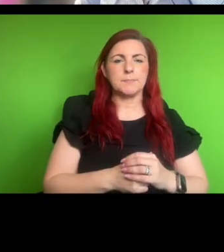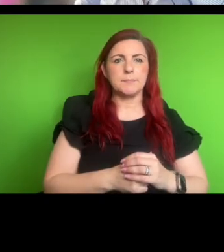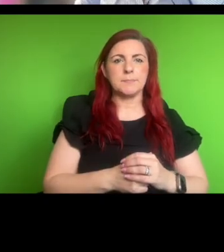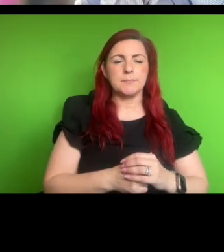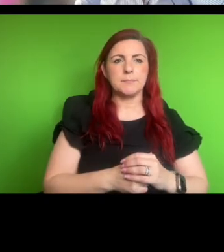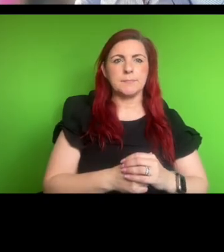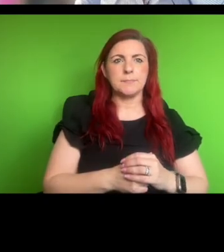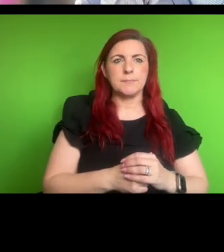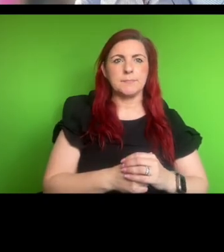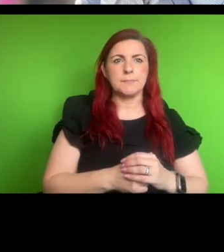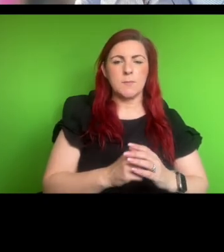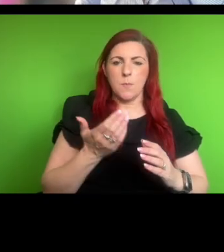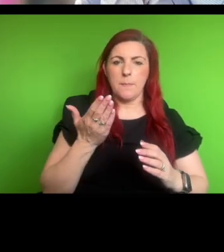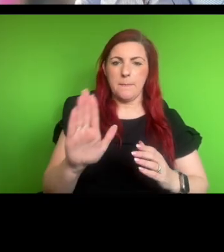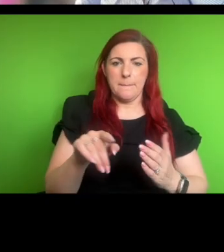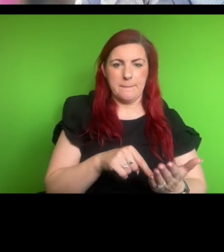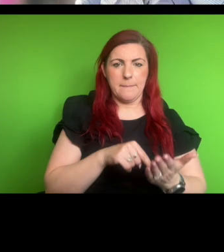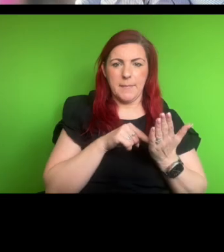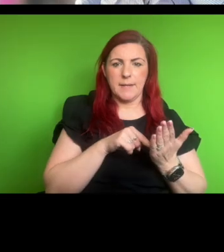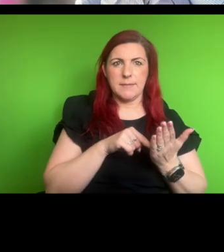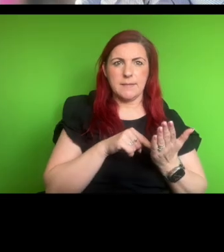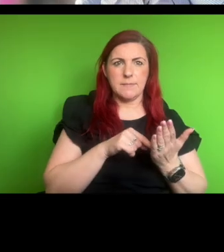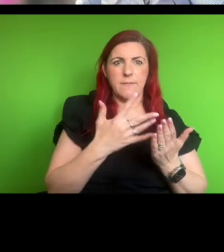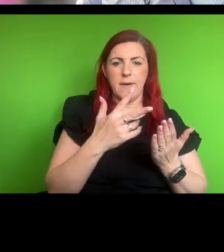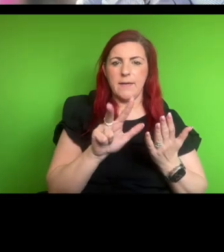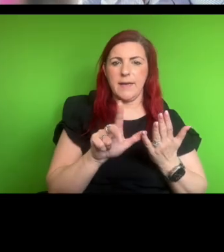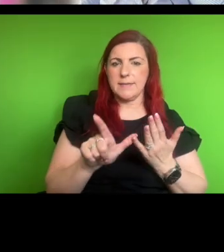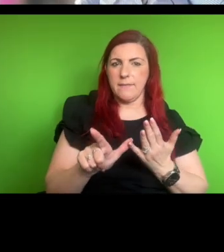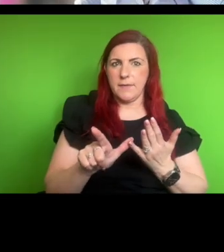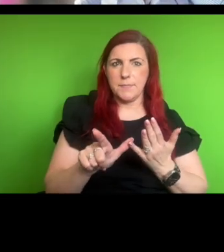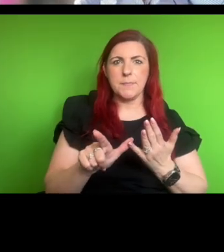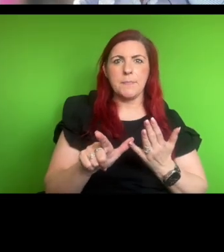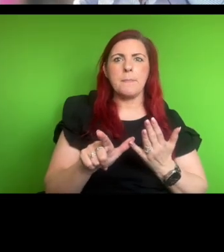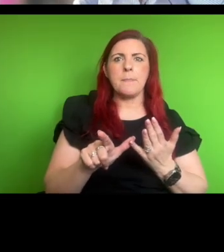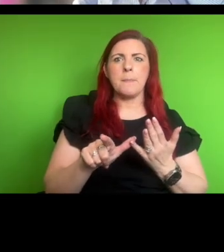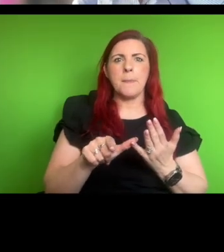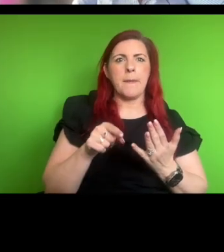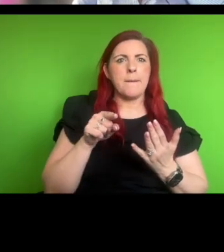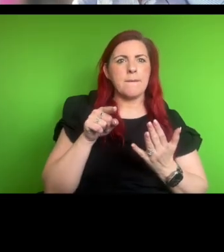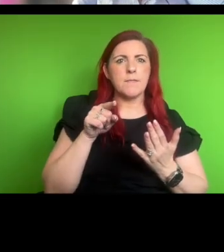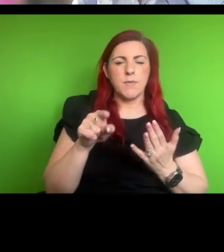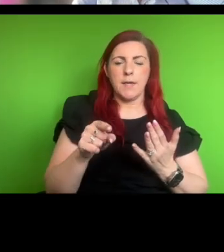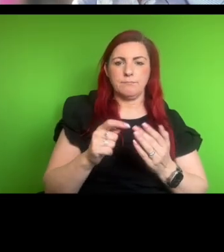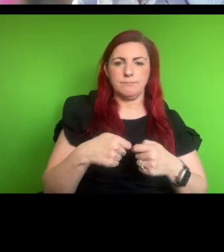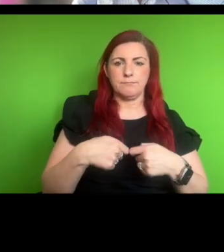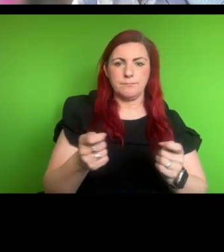So, the EAA was subject to national transposition by the Member States in